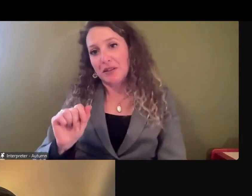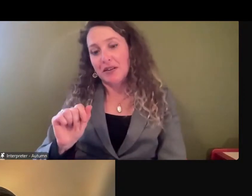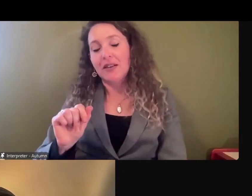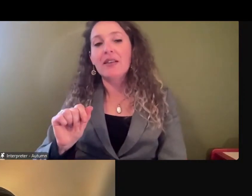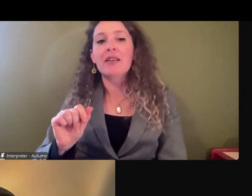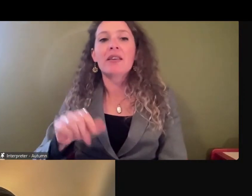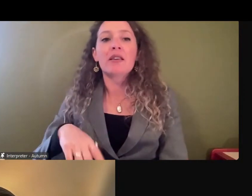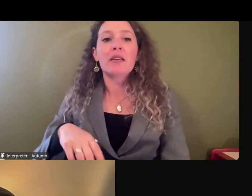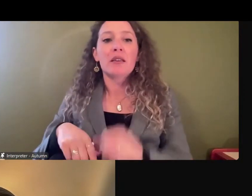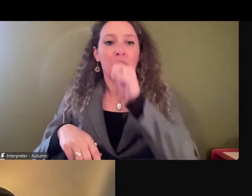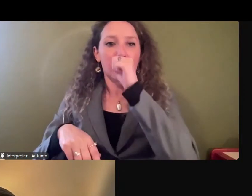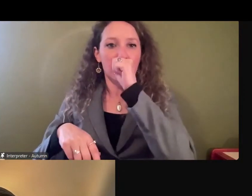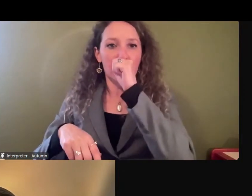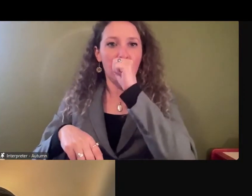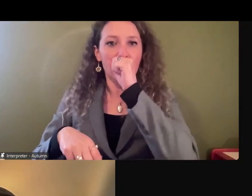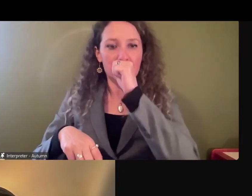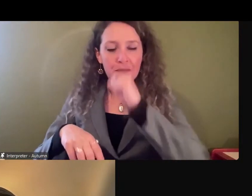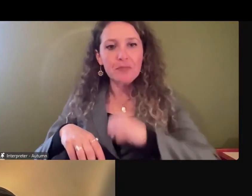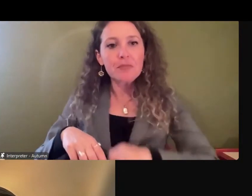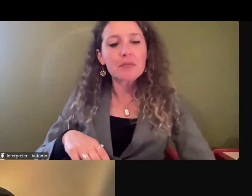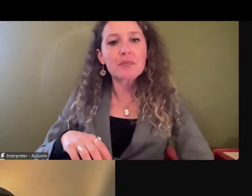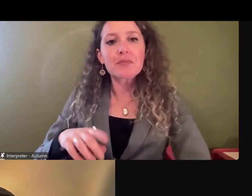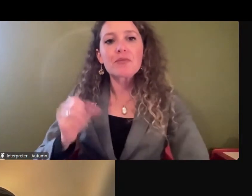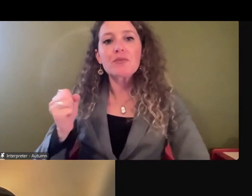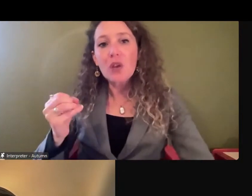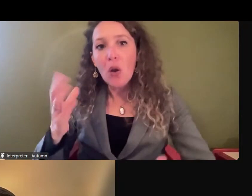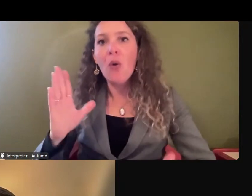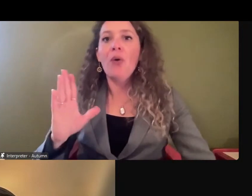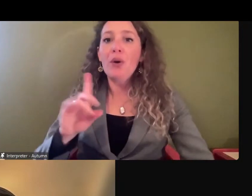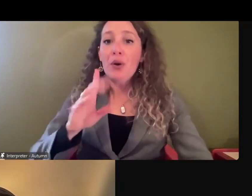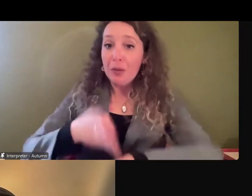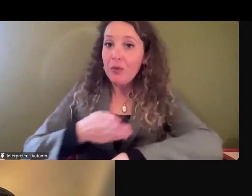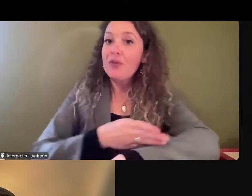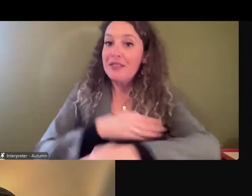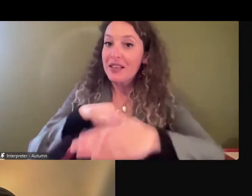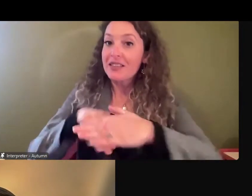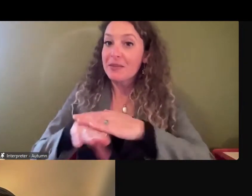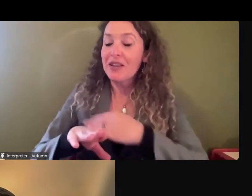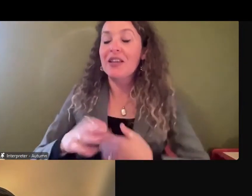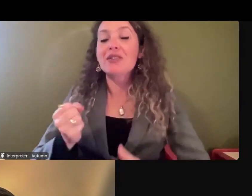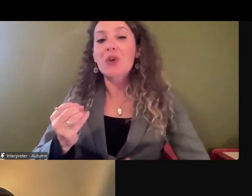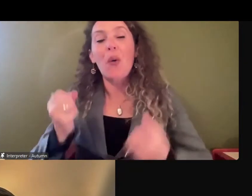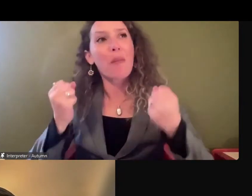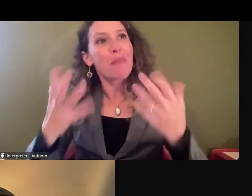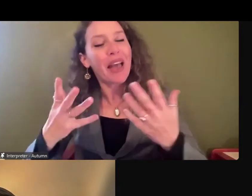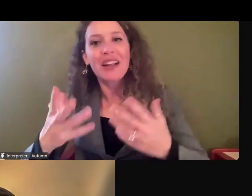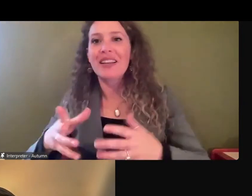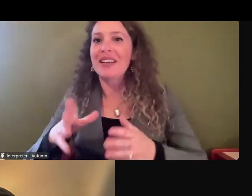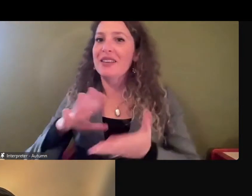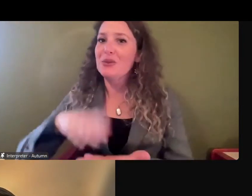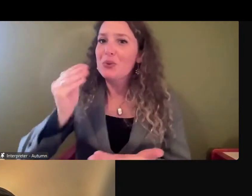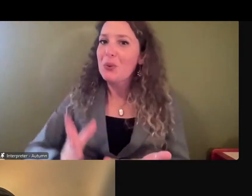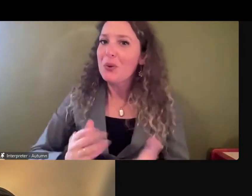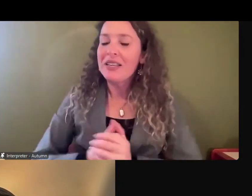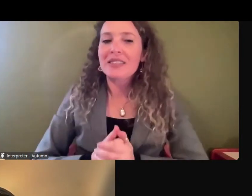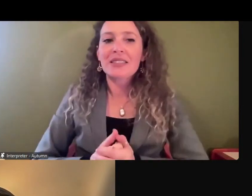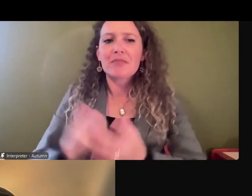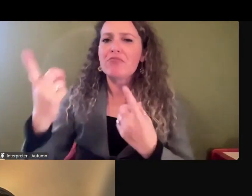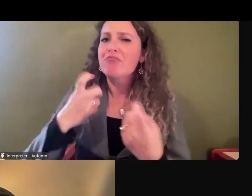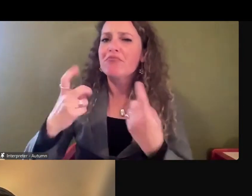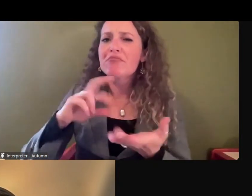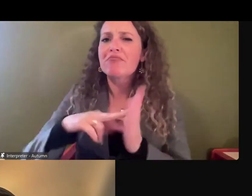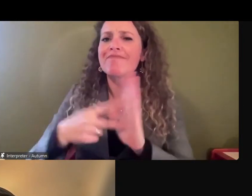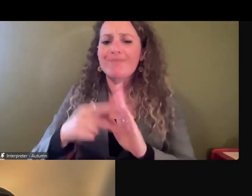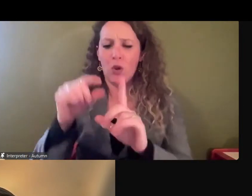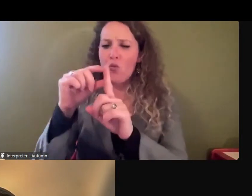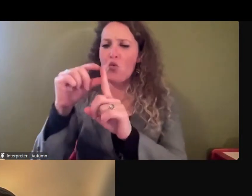the originality of accessibility. So many students have questions about the definition of